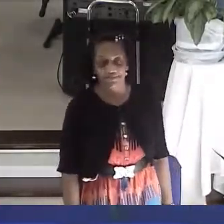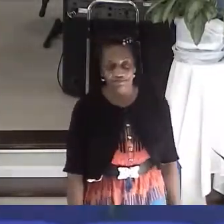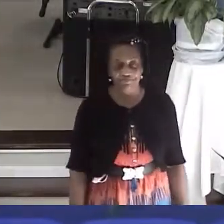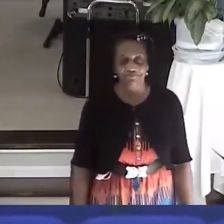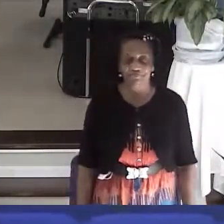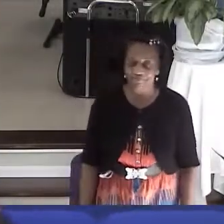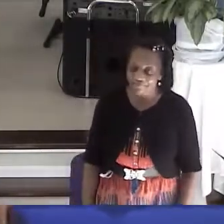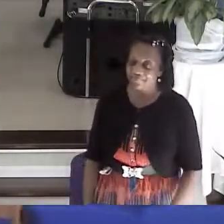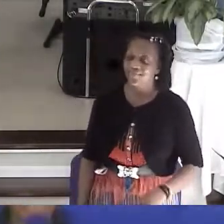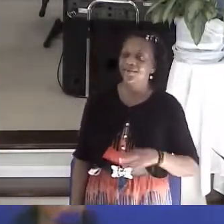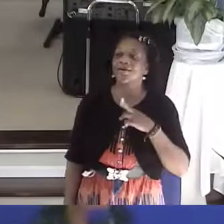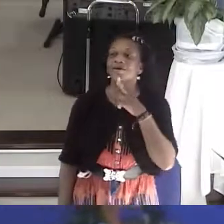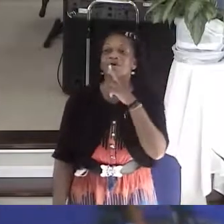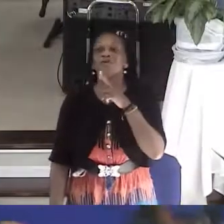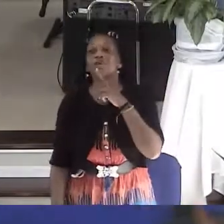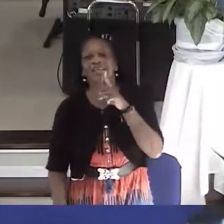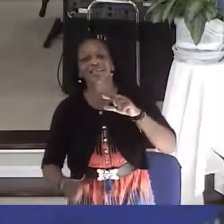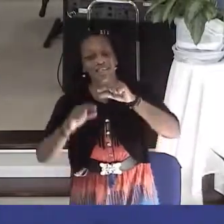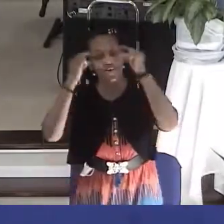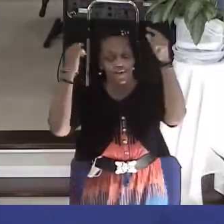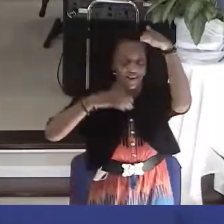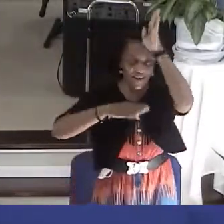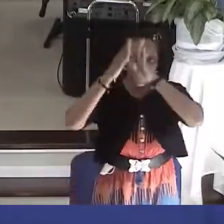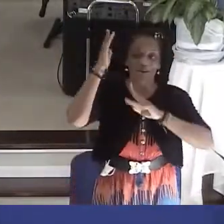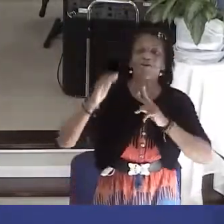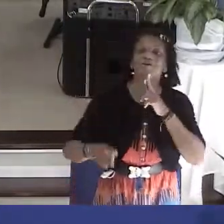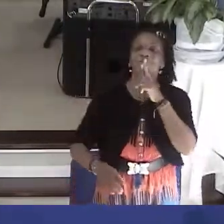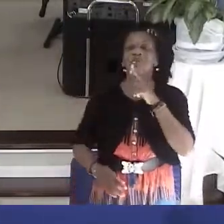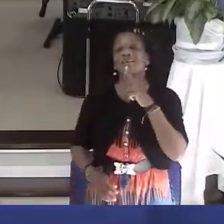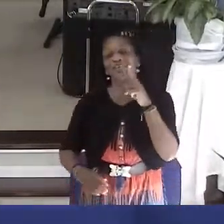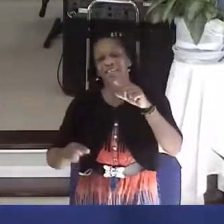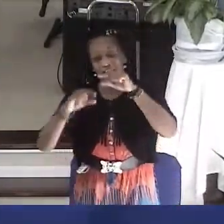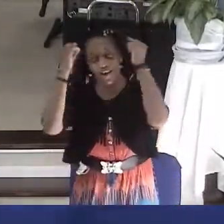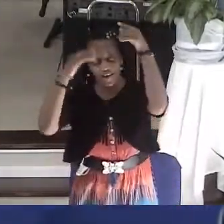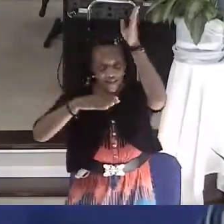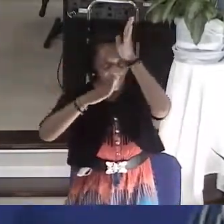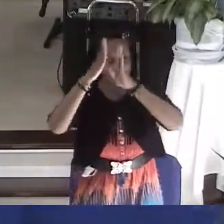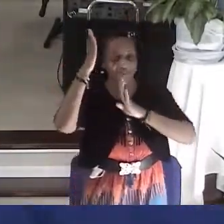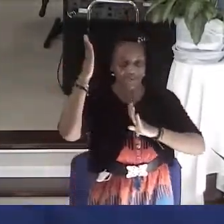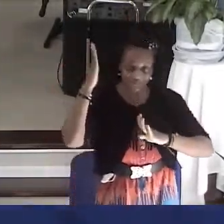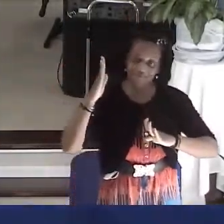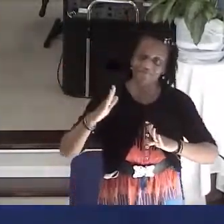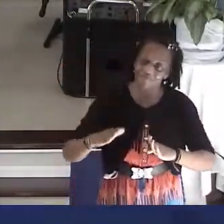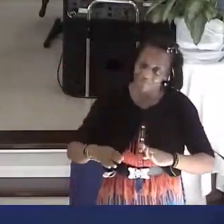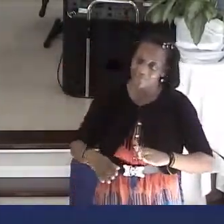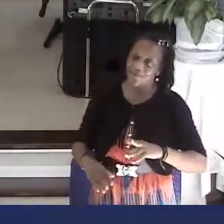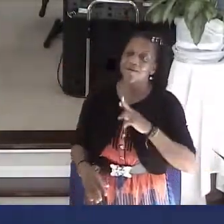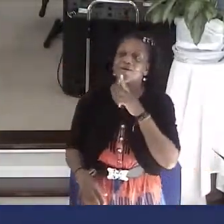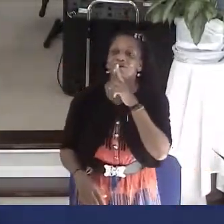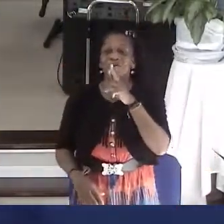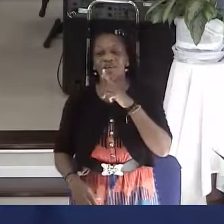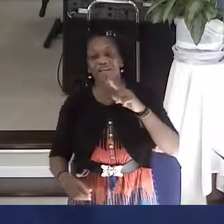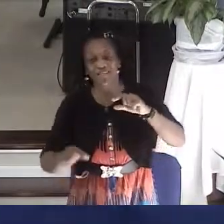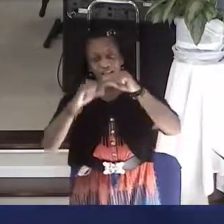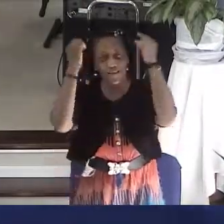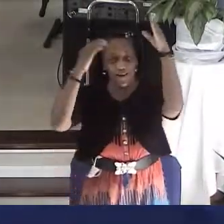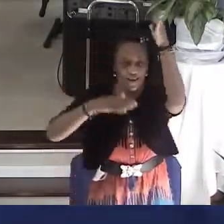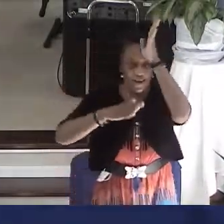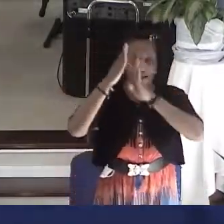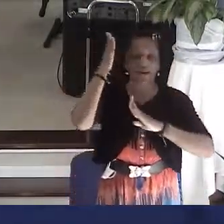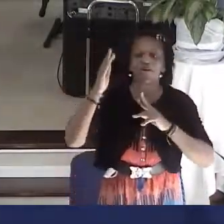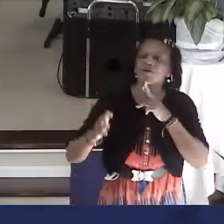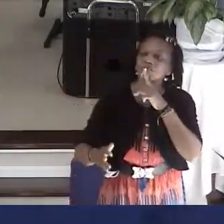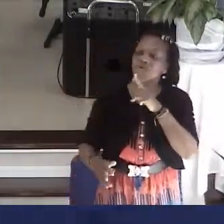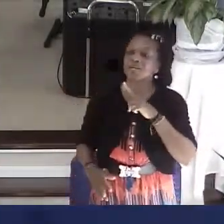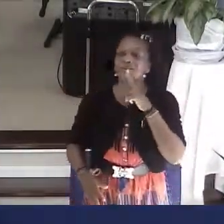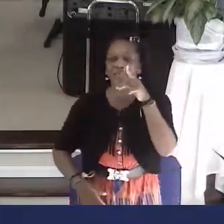great God. He really is a great God. He really is a great God. He really is a great